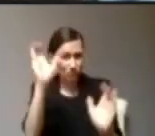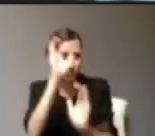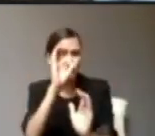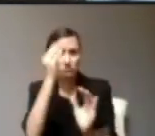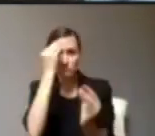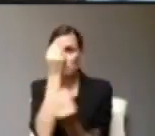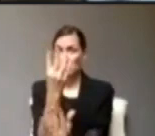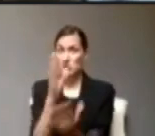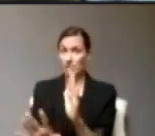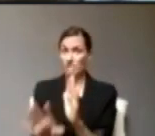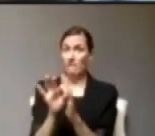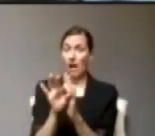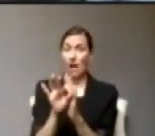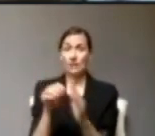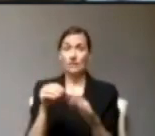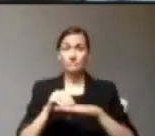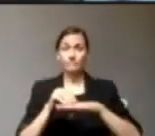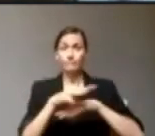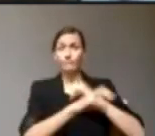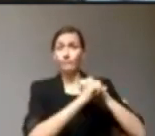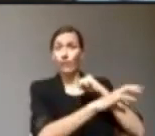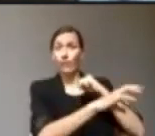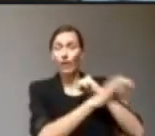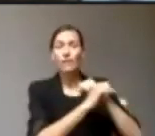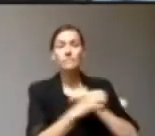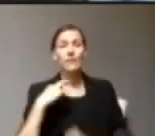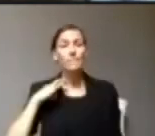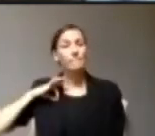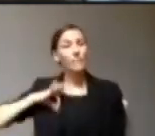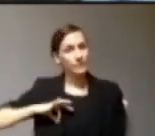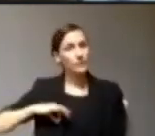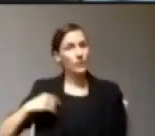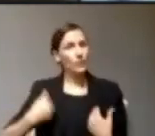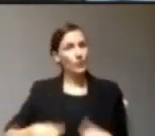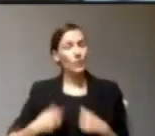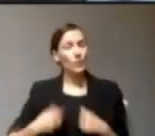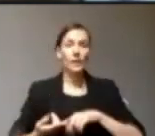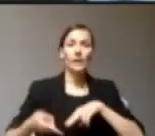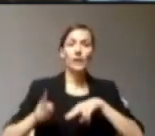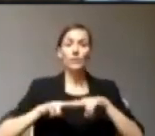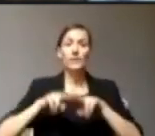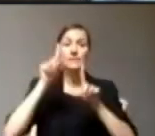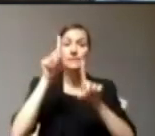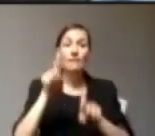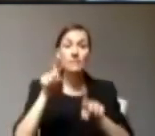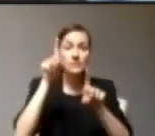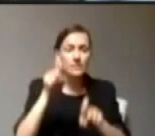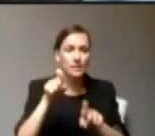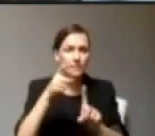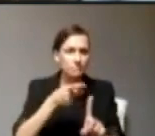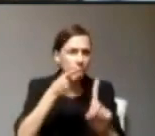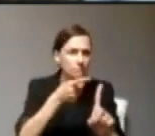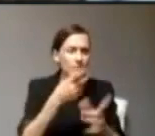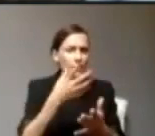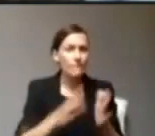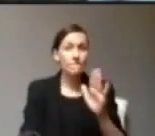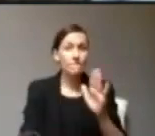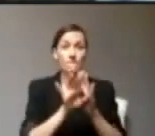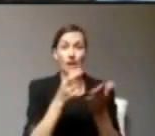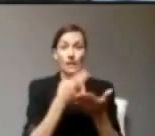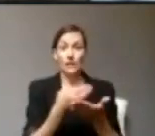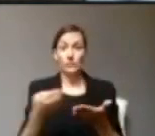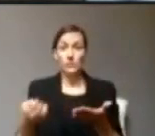this information, to publicize it? The benefits are increased testing, perhaps increased targeting of resources that communities